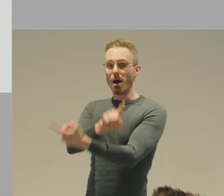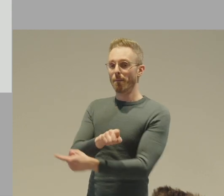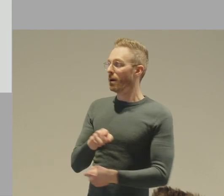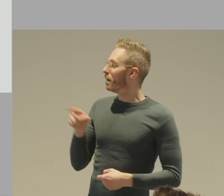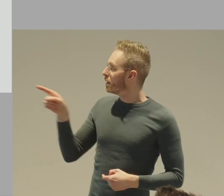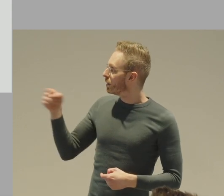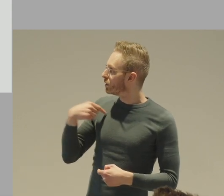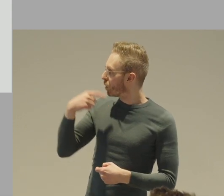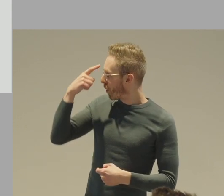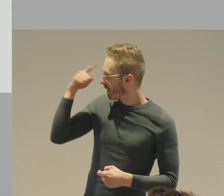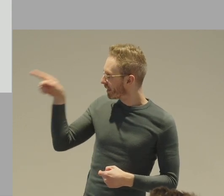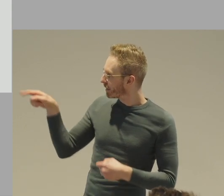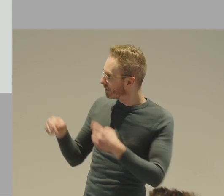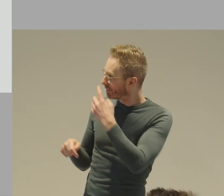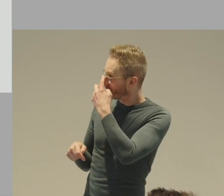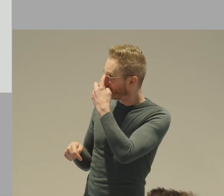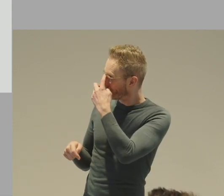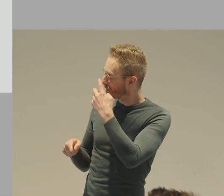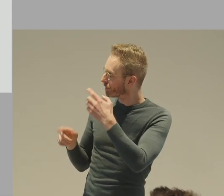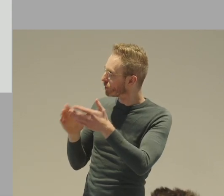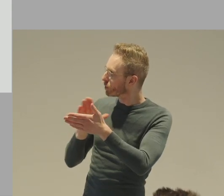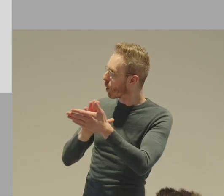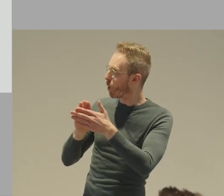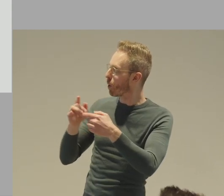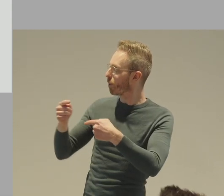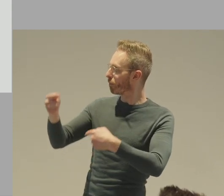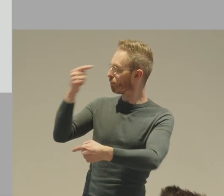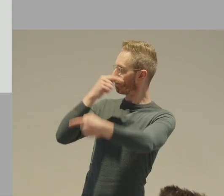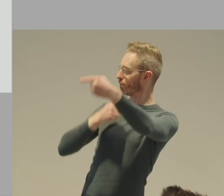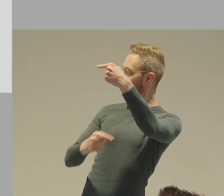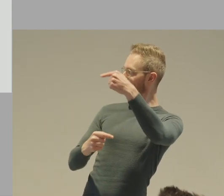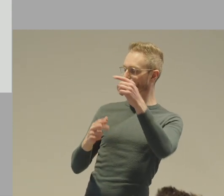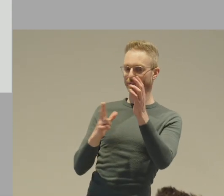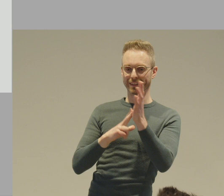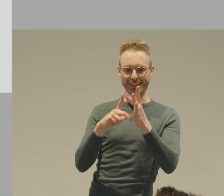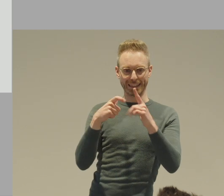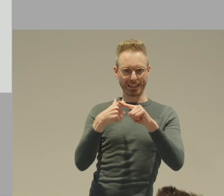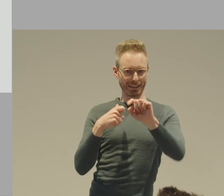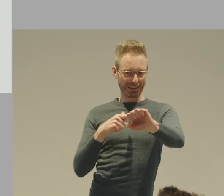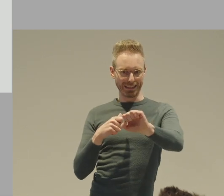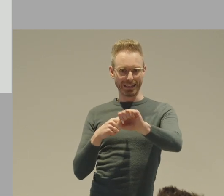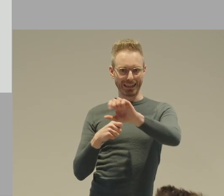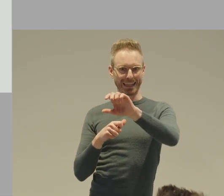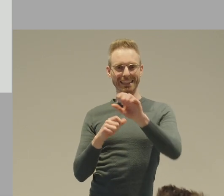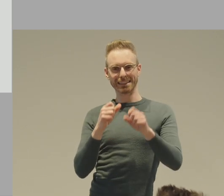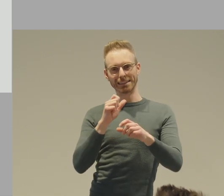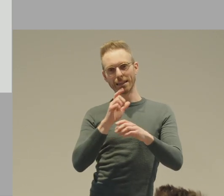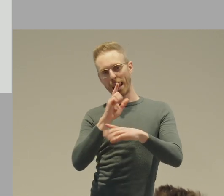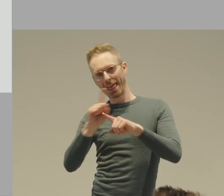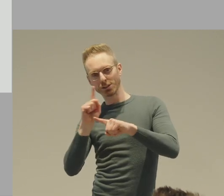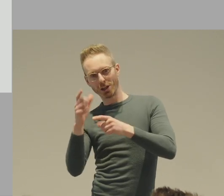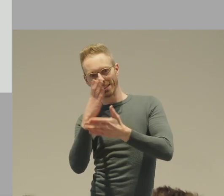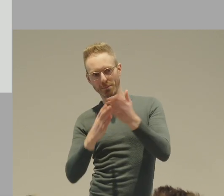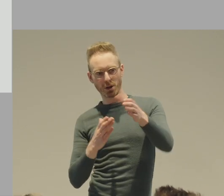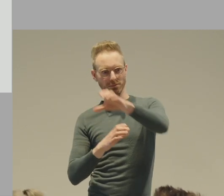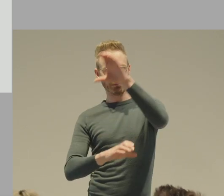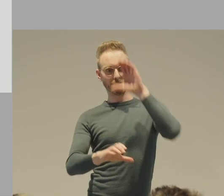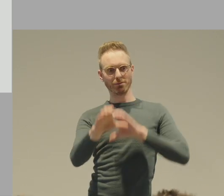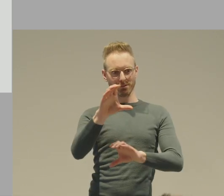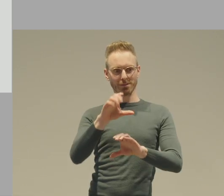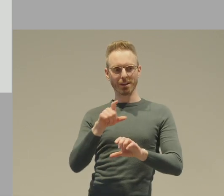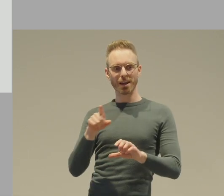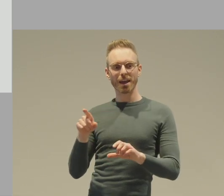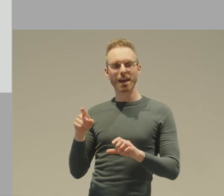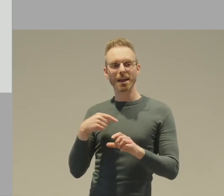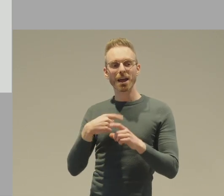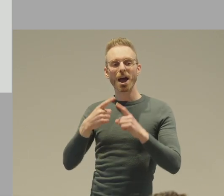work at the bottom left at a diagonal, because Nick's a bit, it's a bit wonky sometimes. So. This is enabling.